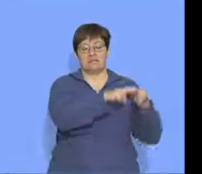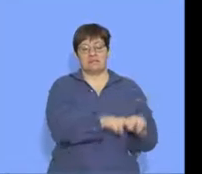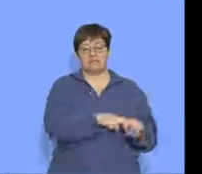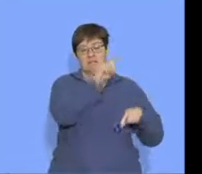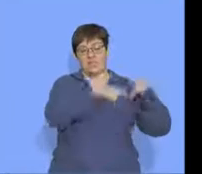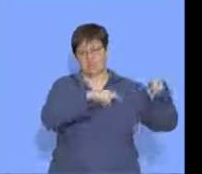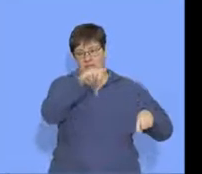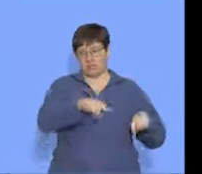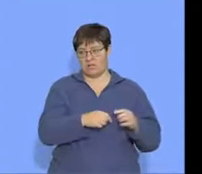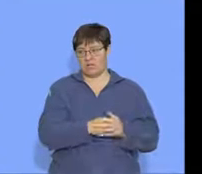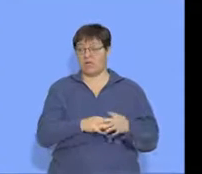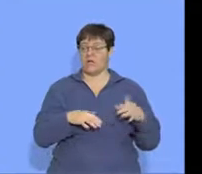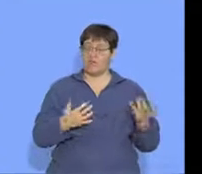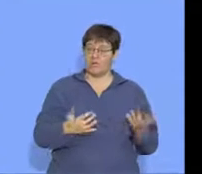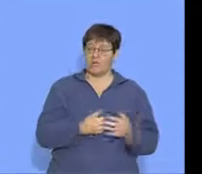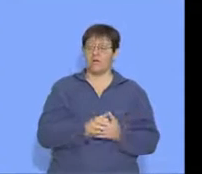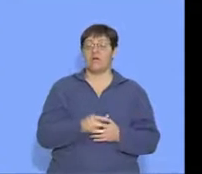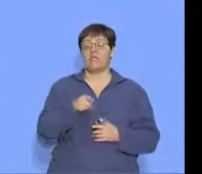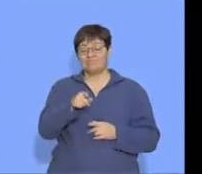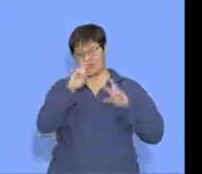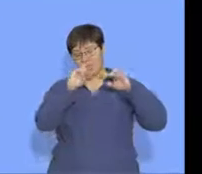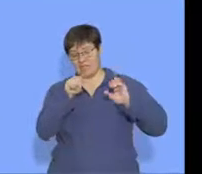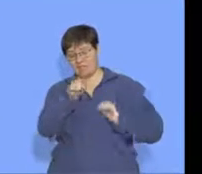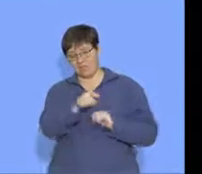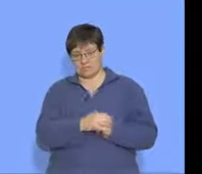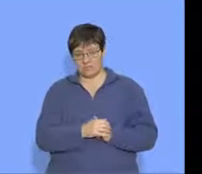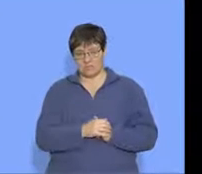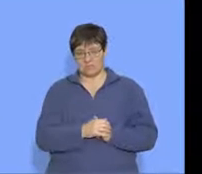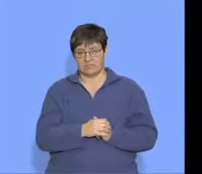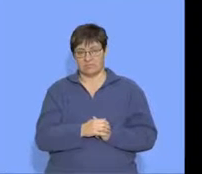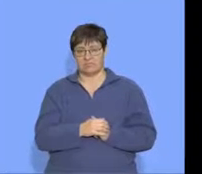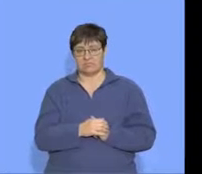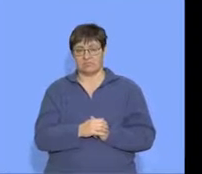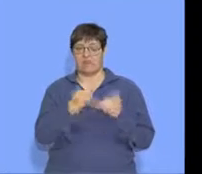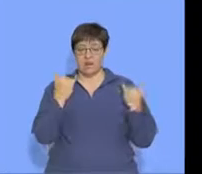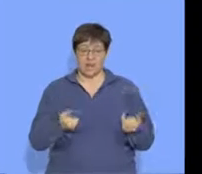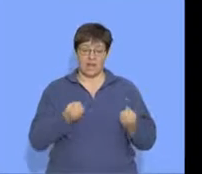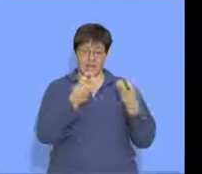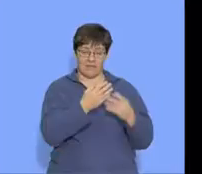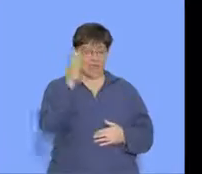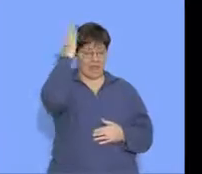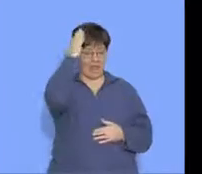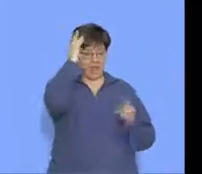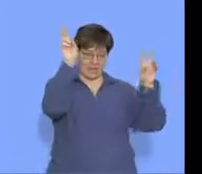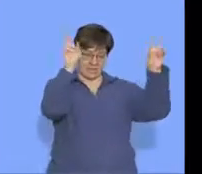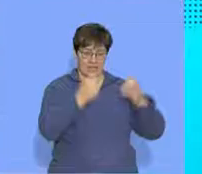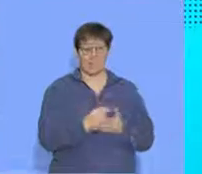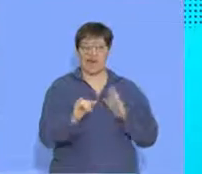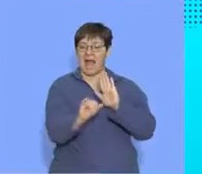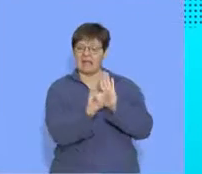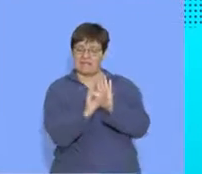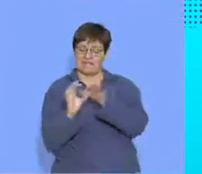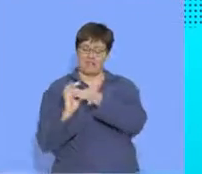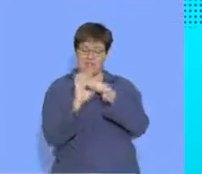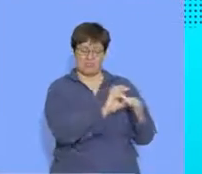variable or variables in the investigation. And now that we've given the graph a heading and I've helped you to identify